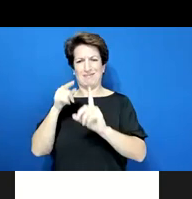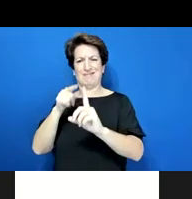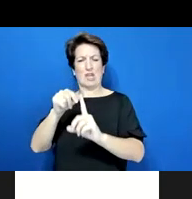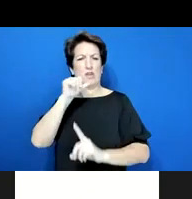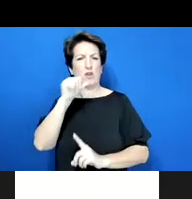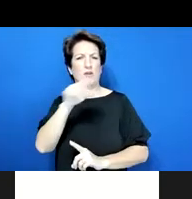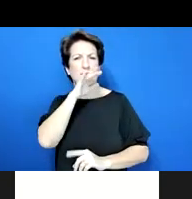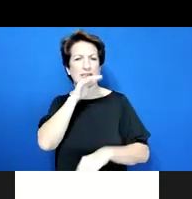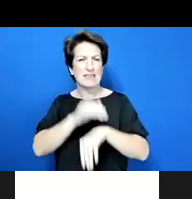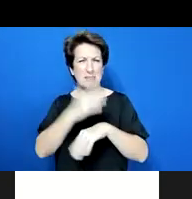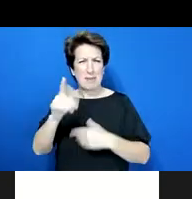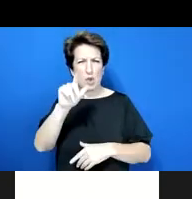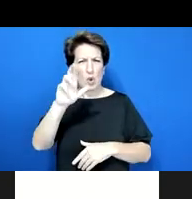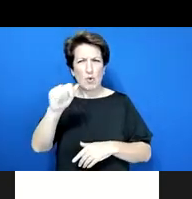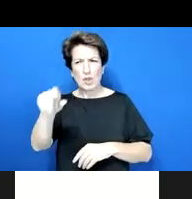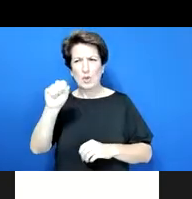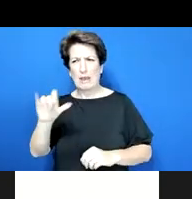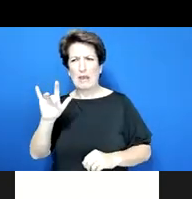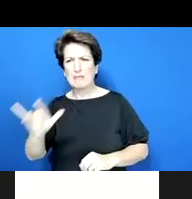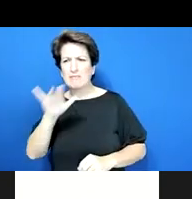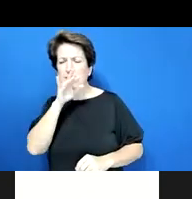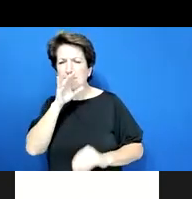question, that would be great. That would be helpful.